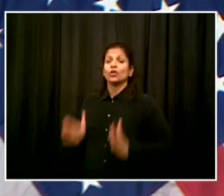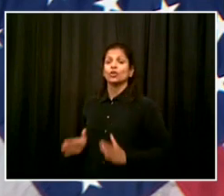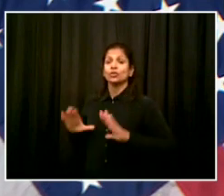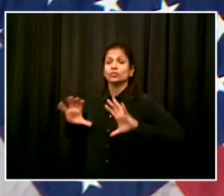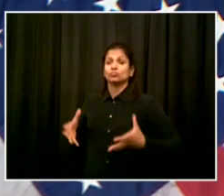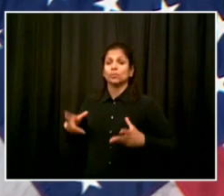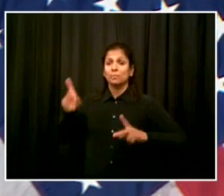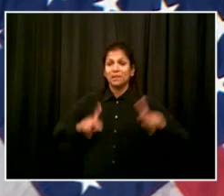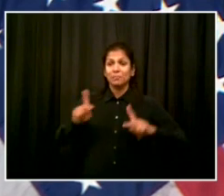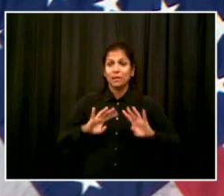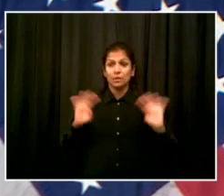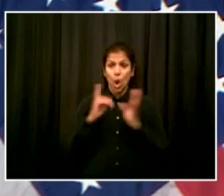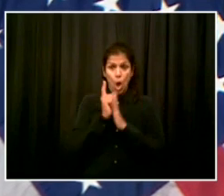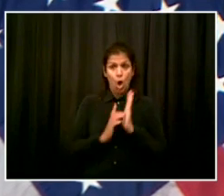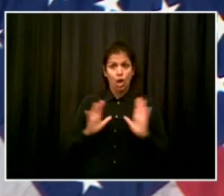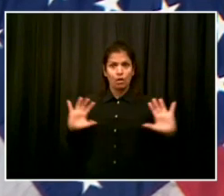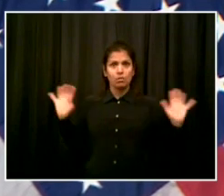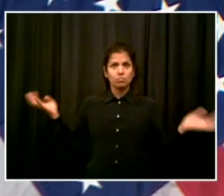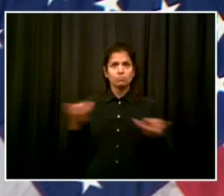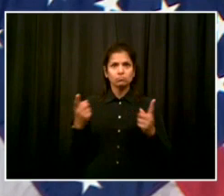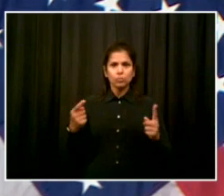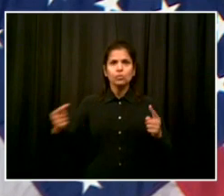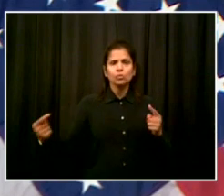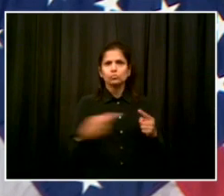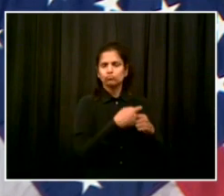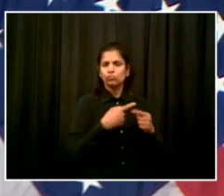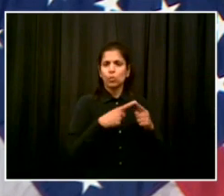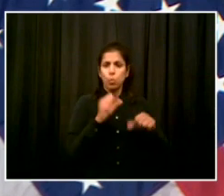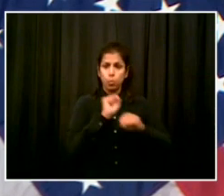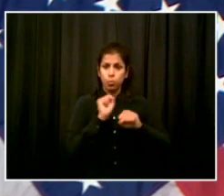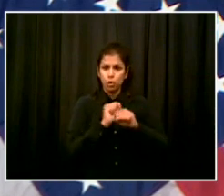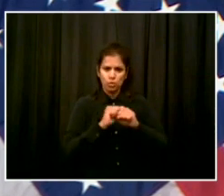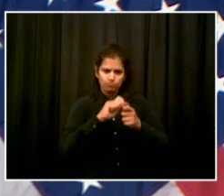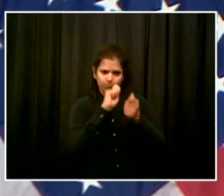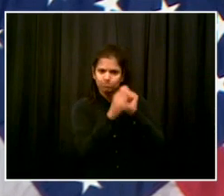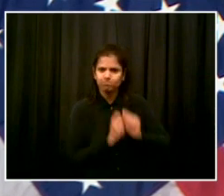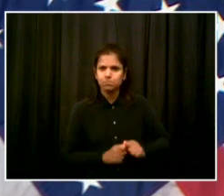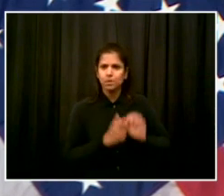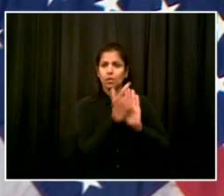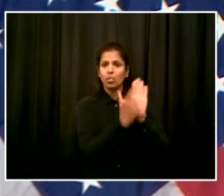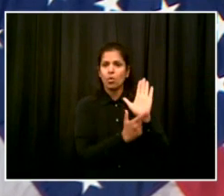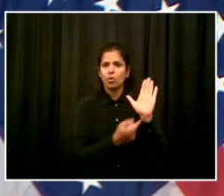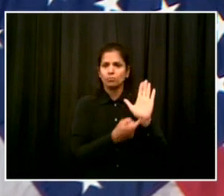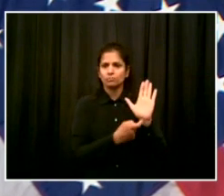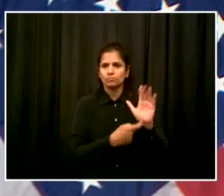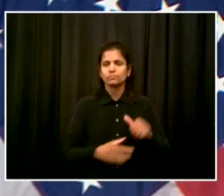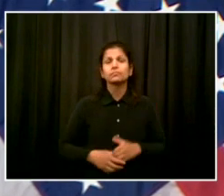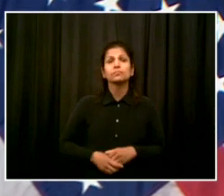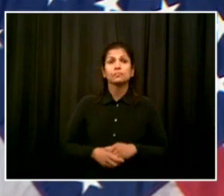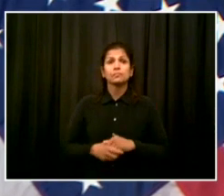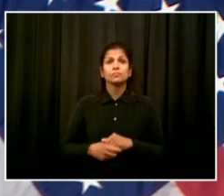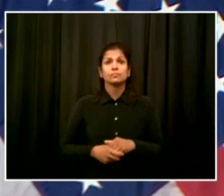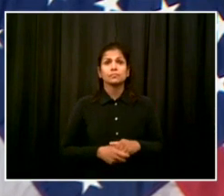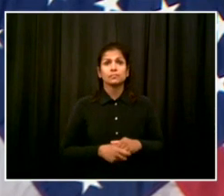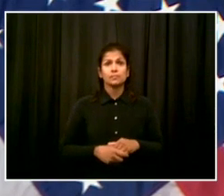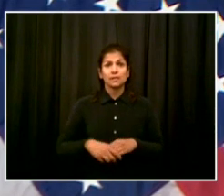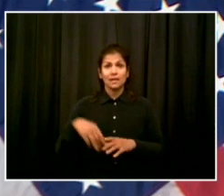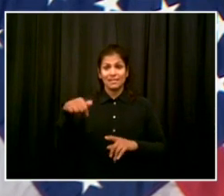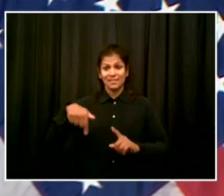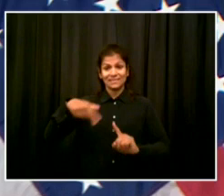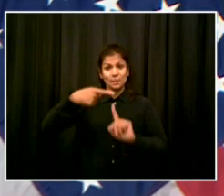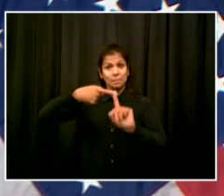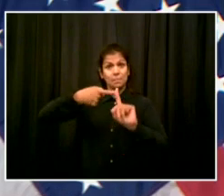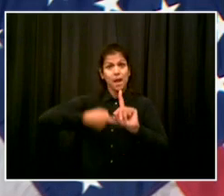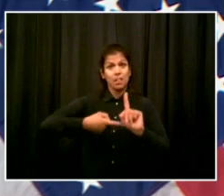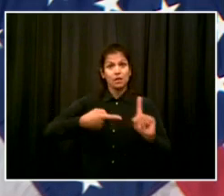tide as we move forward out of this. I can tell you just since Monday, we have had 13 arrests in shootings just